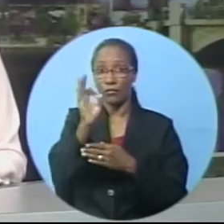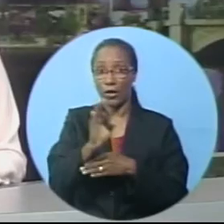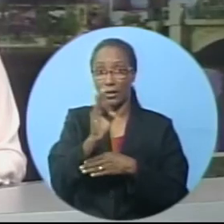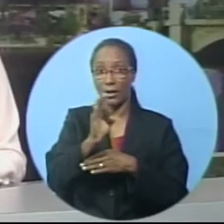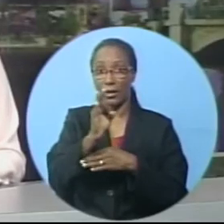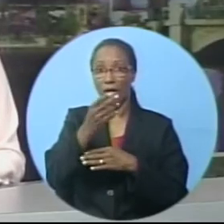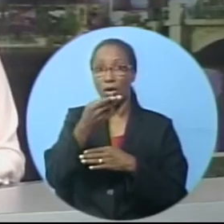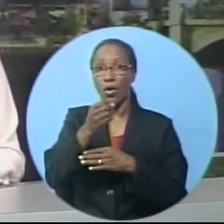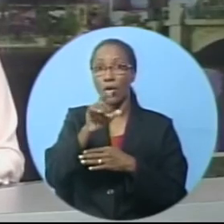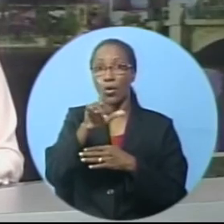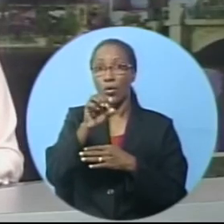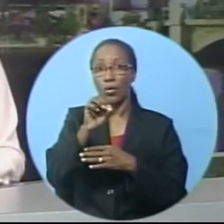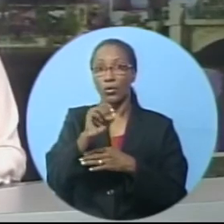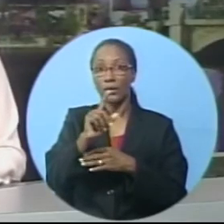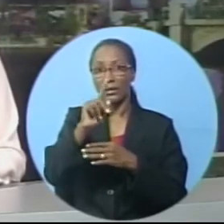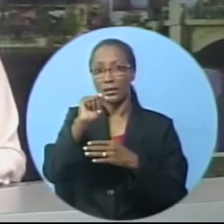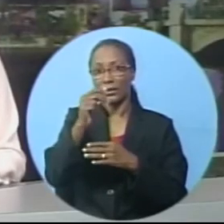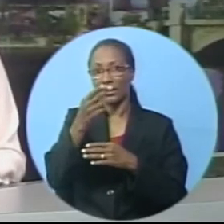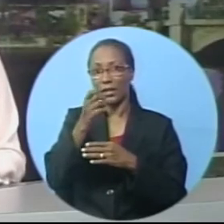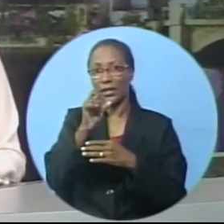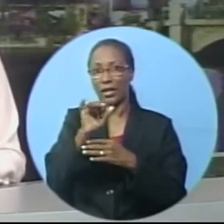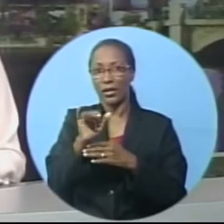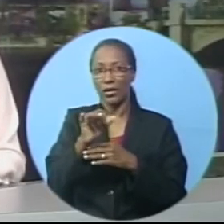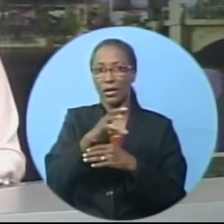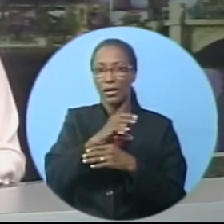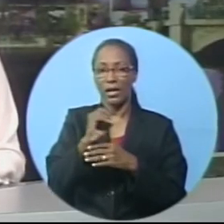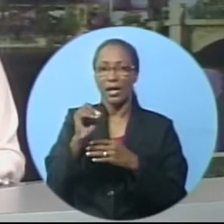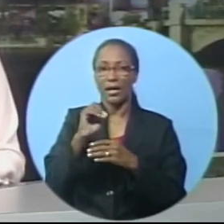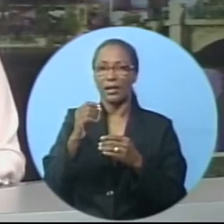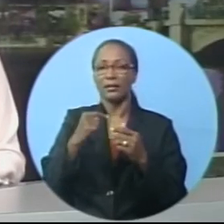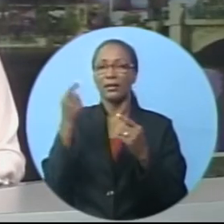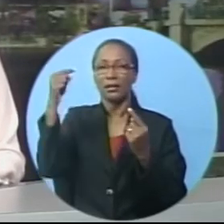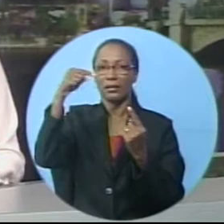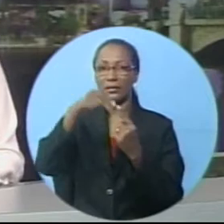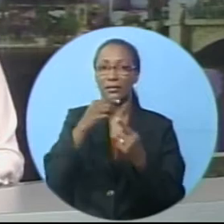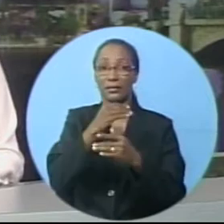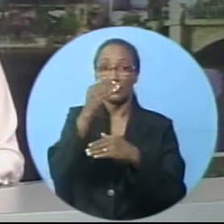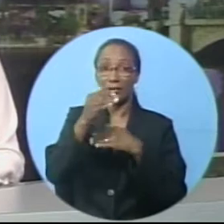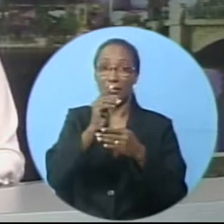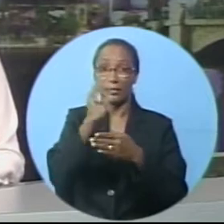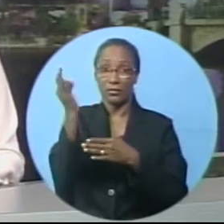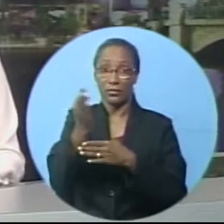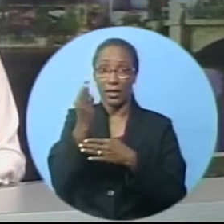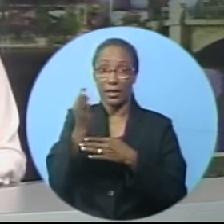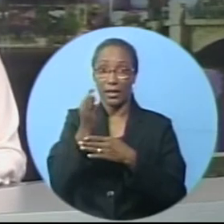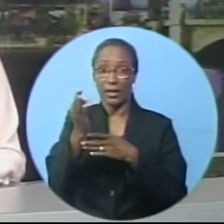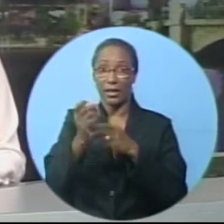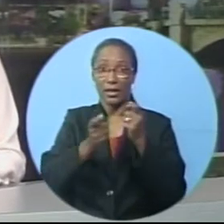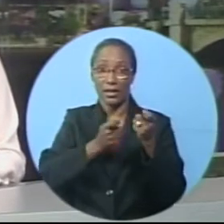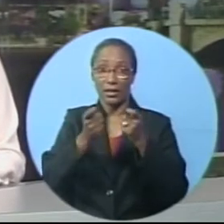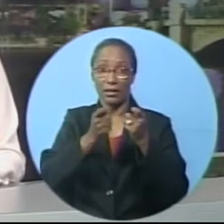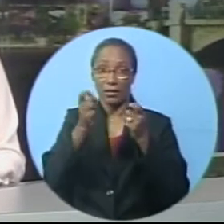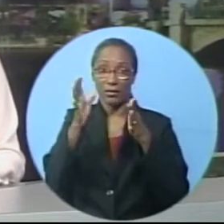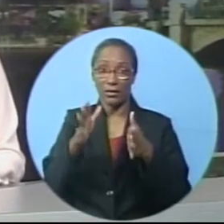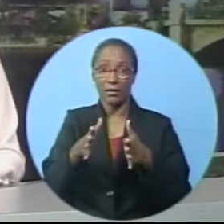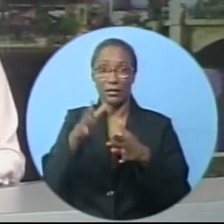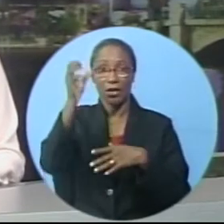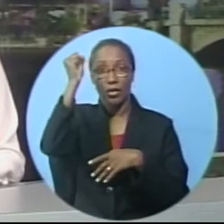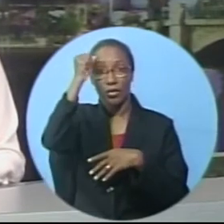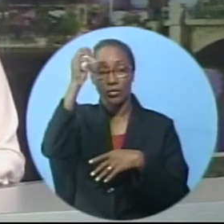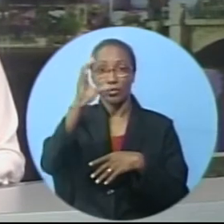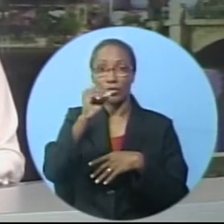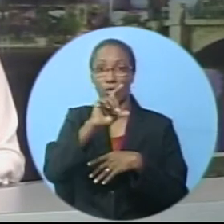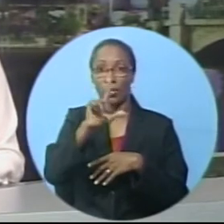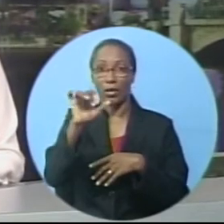Holders Garden Theatre in St. James and runs until next Friday. Artistic director of the festival, Stuart Collins, says the